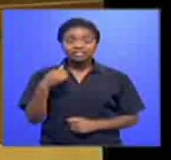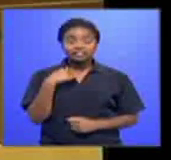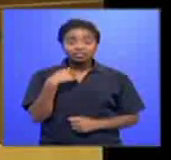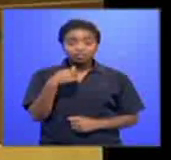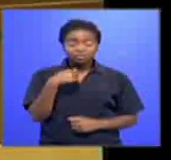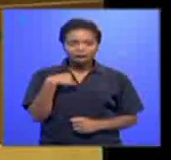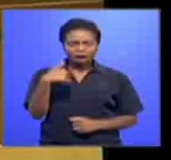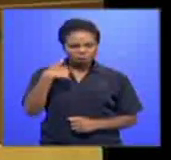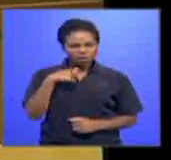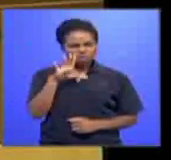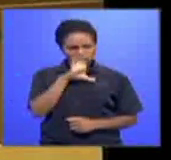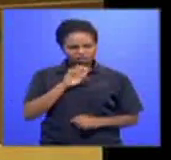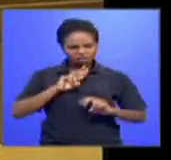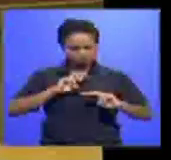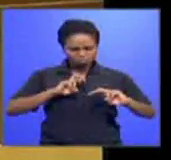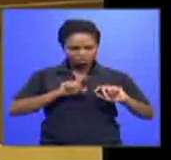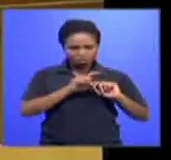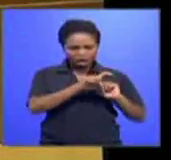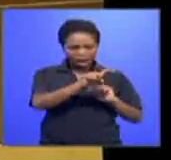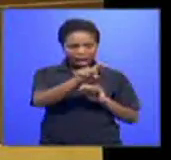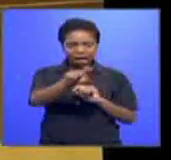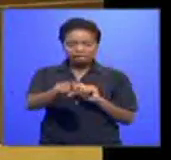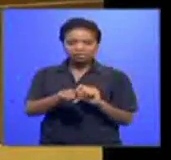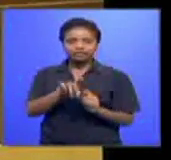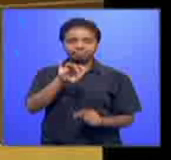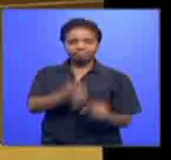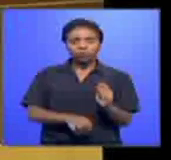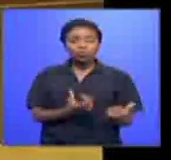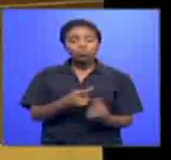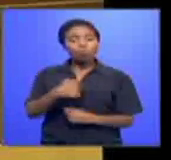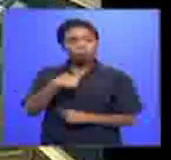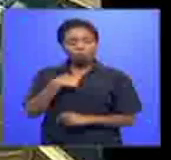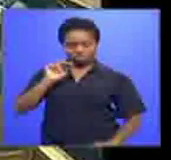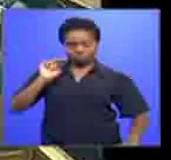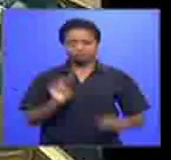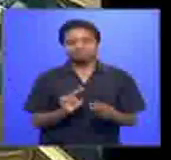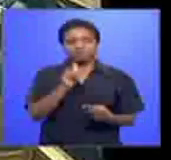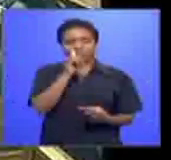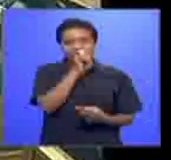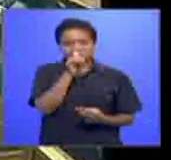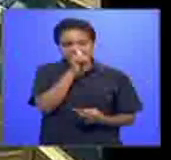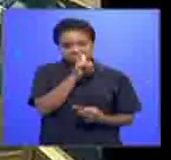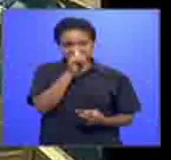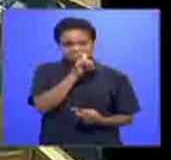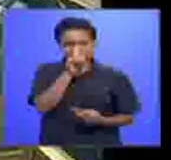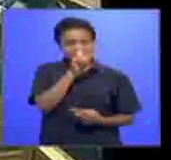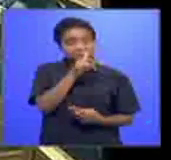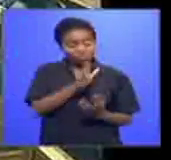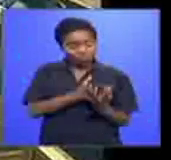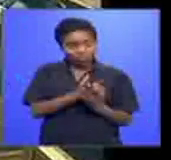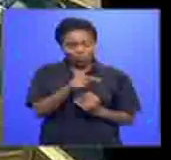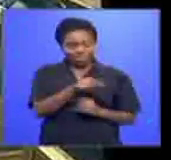back to fighting crime and corruption through the Criminal